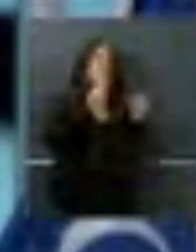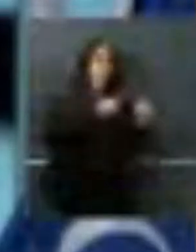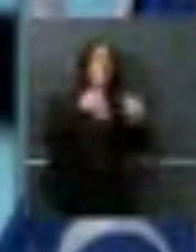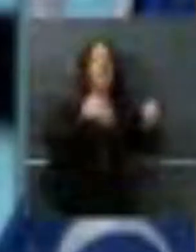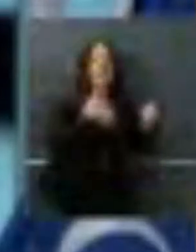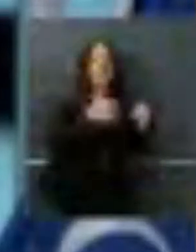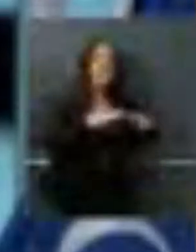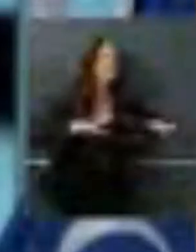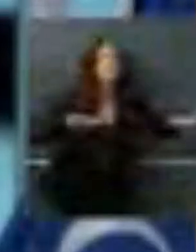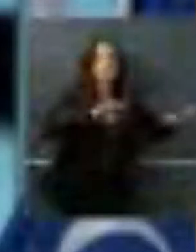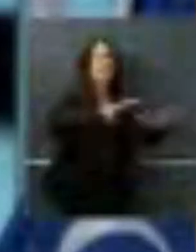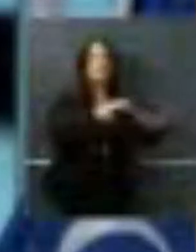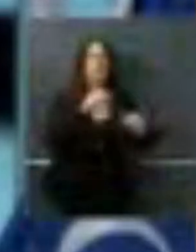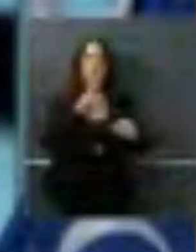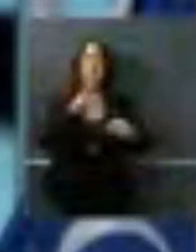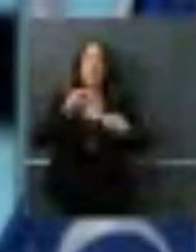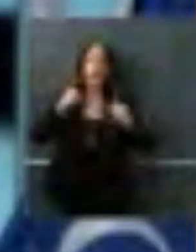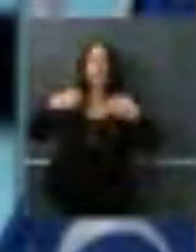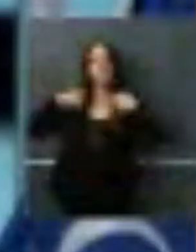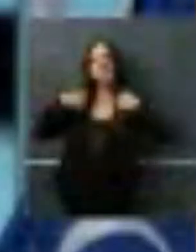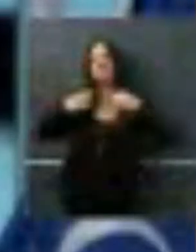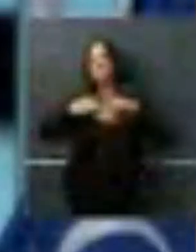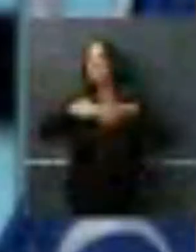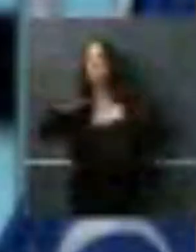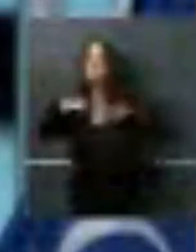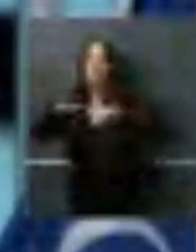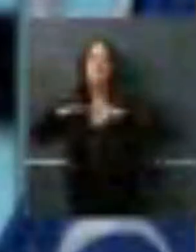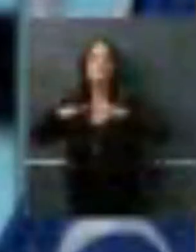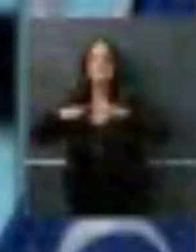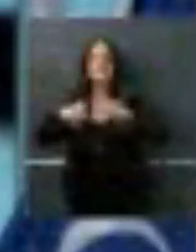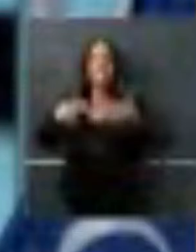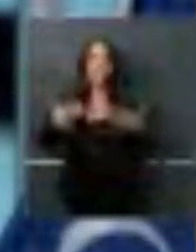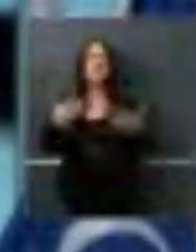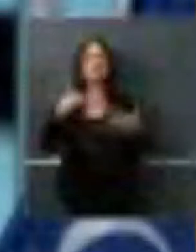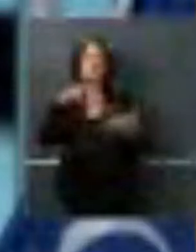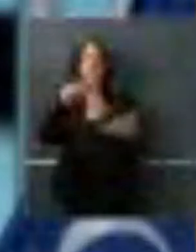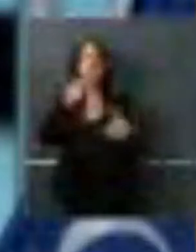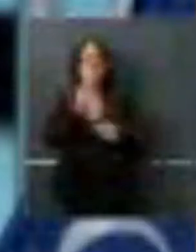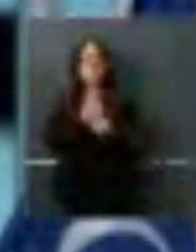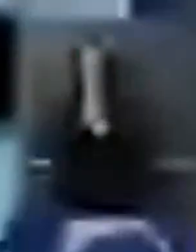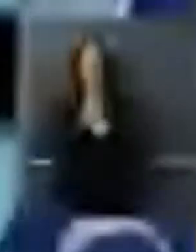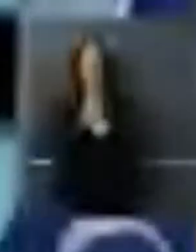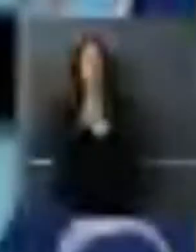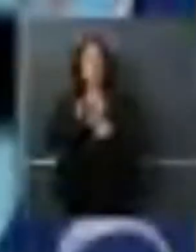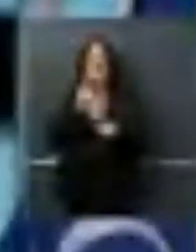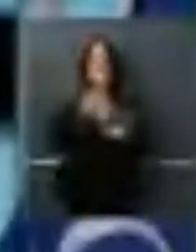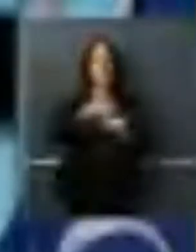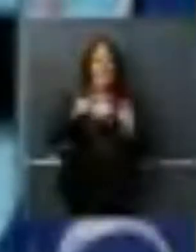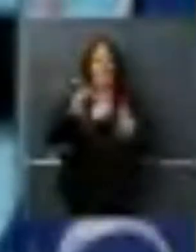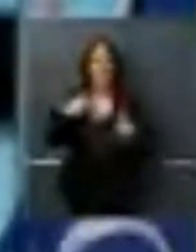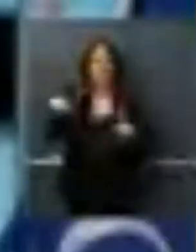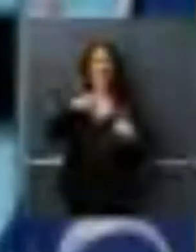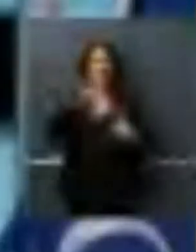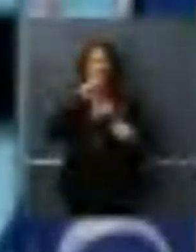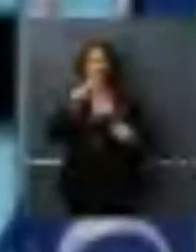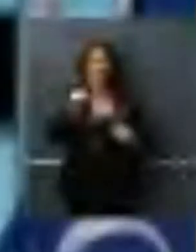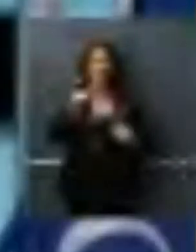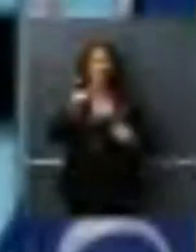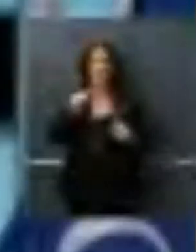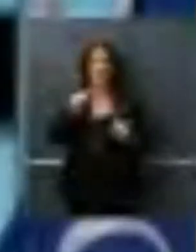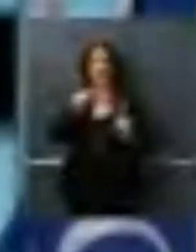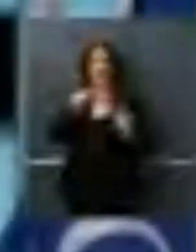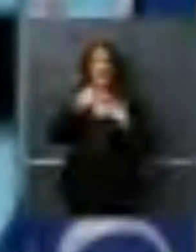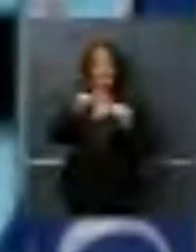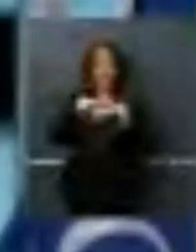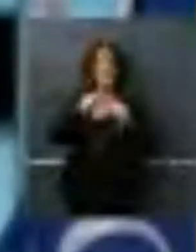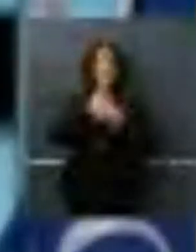think if there is, and people aren't practicing physical distancing, I'll be announcing in a week or so, these numbers going back